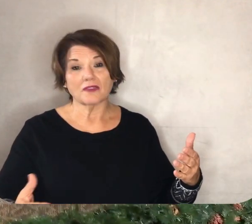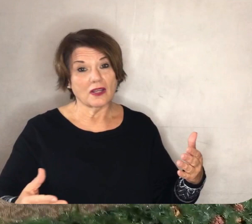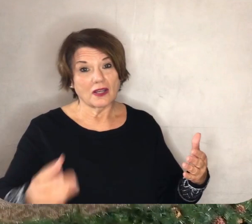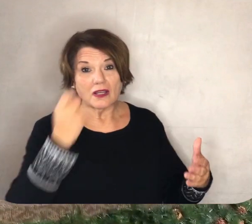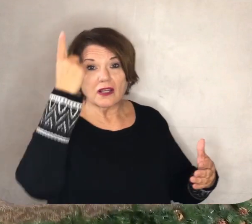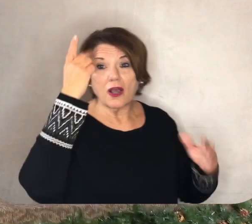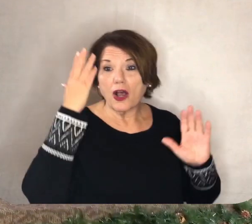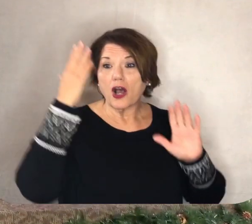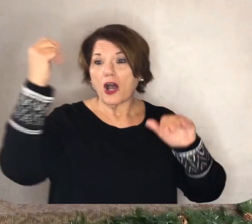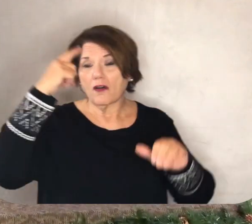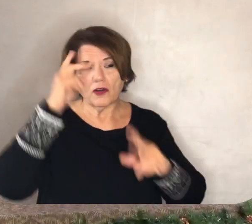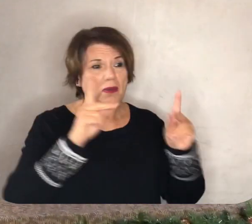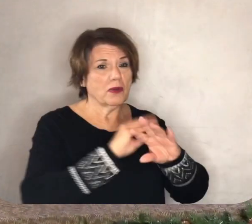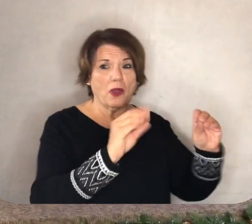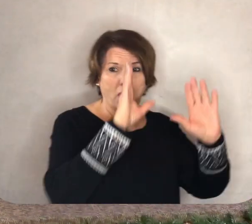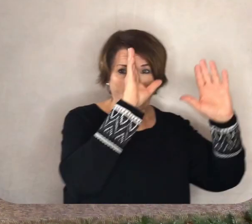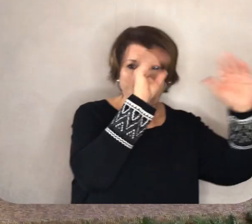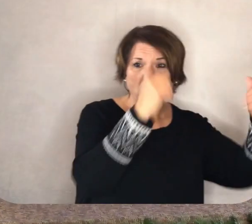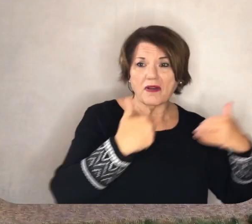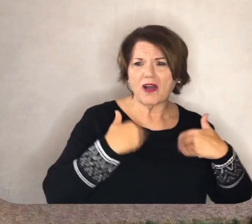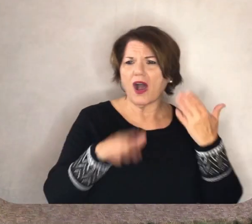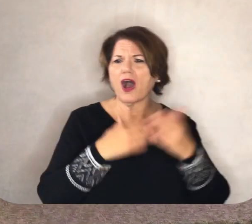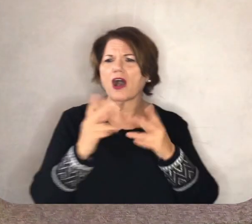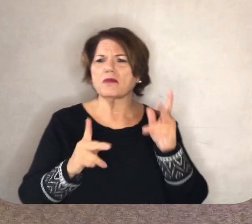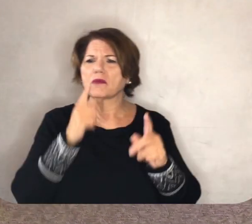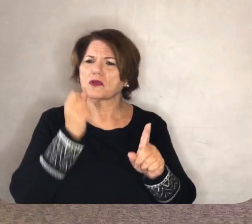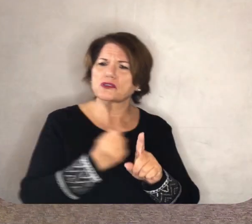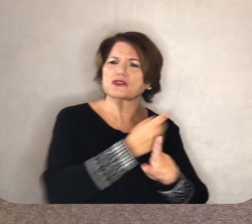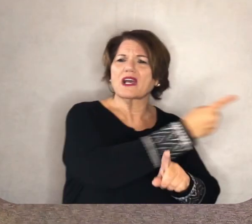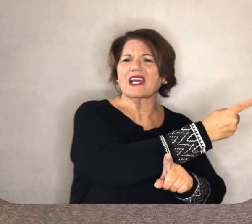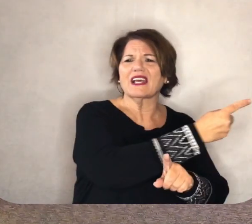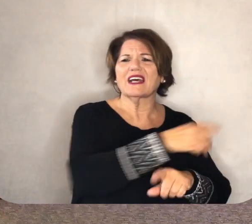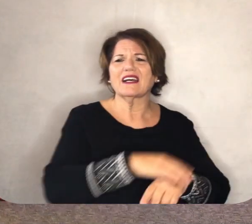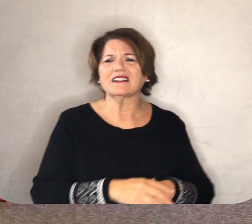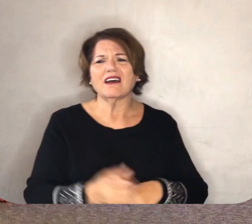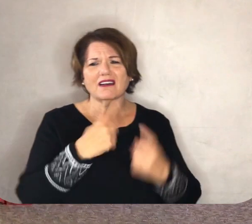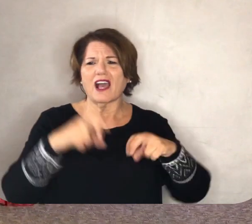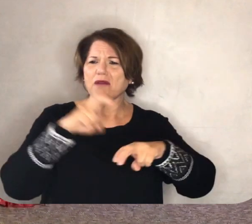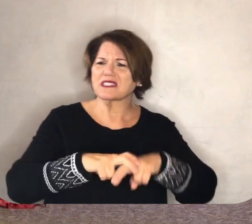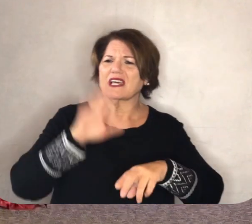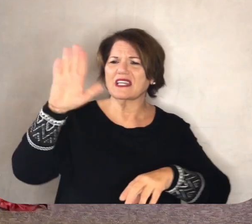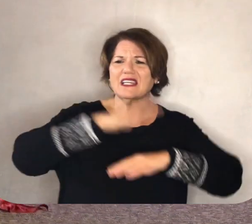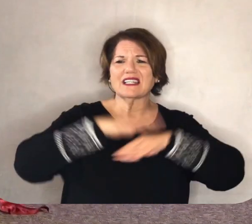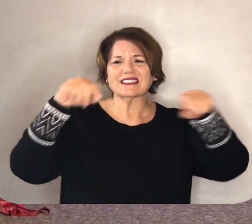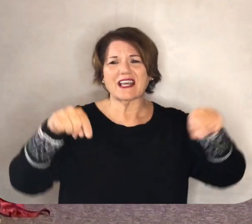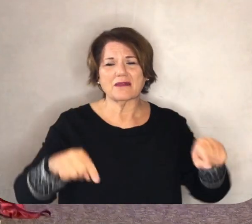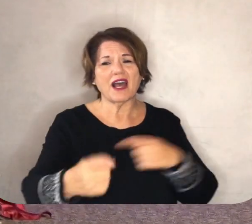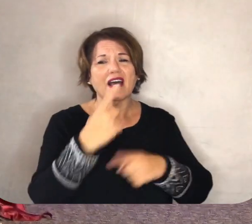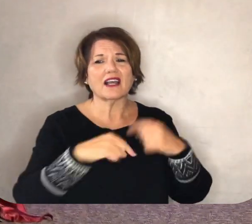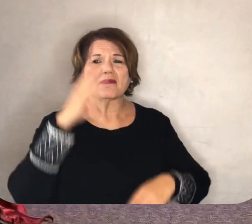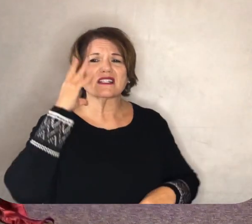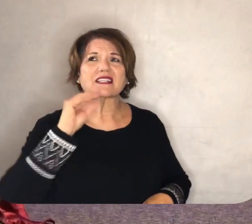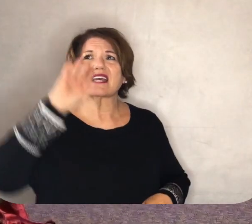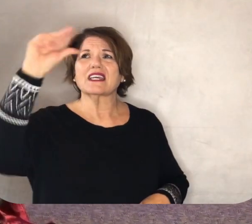For the hopeless and all those who stray, come sit at the table and come taste